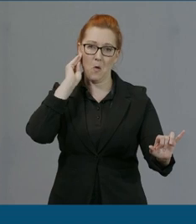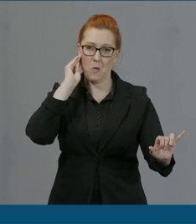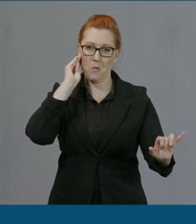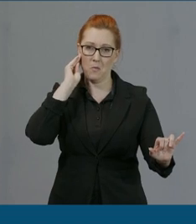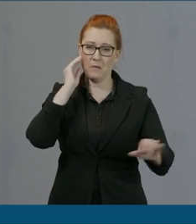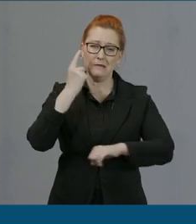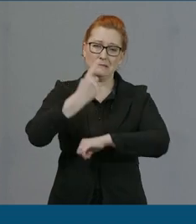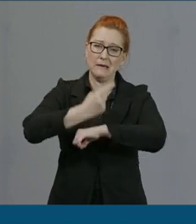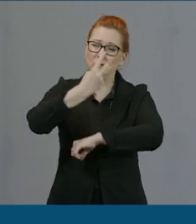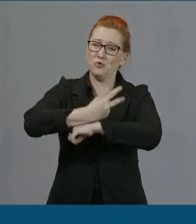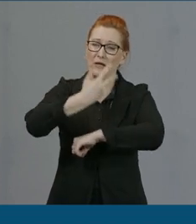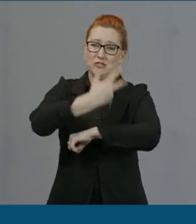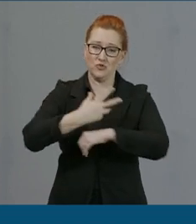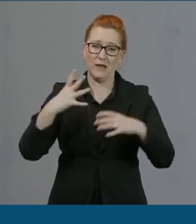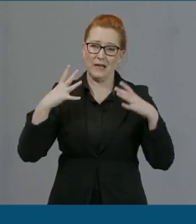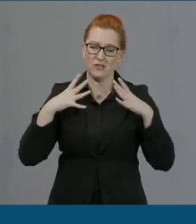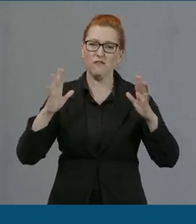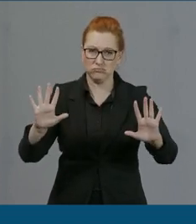more.